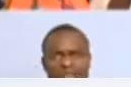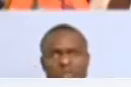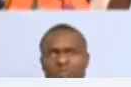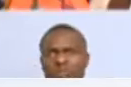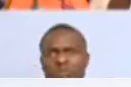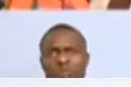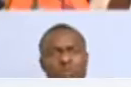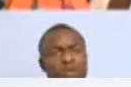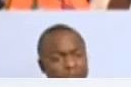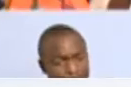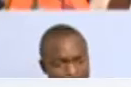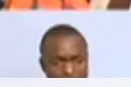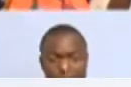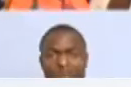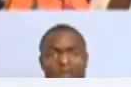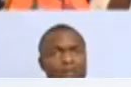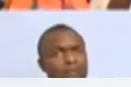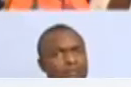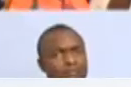After all,